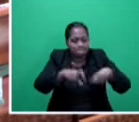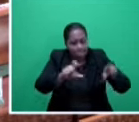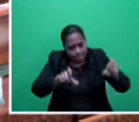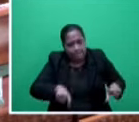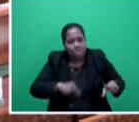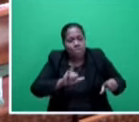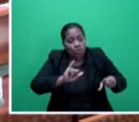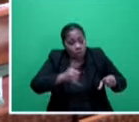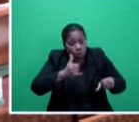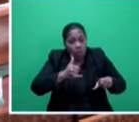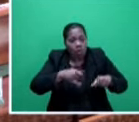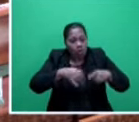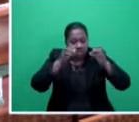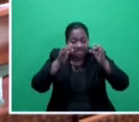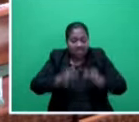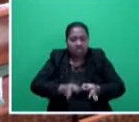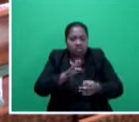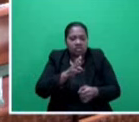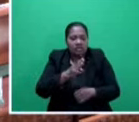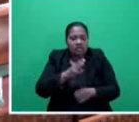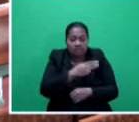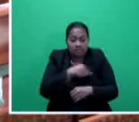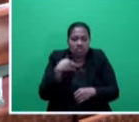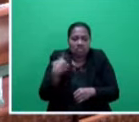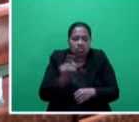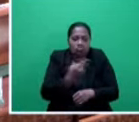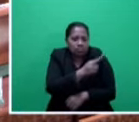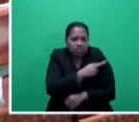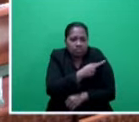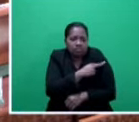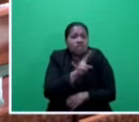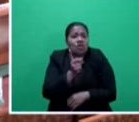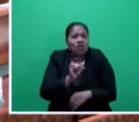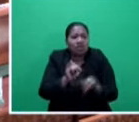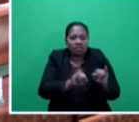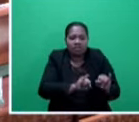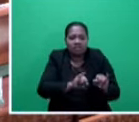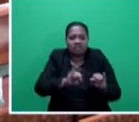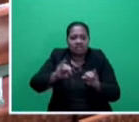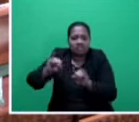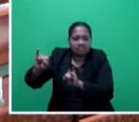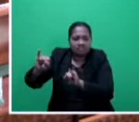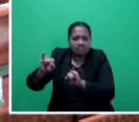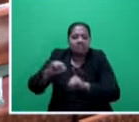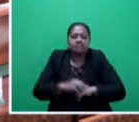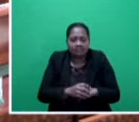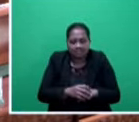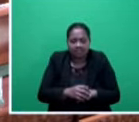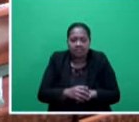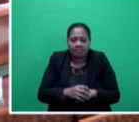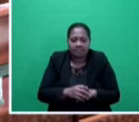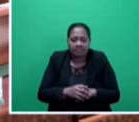a decision of the minister responsible for immigration on a ground prescribed by law.